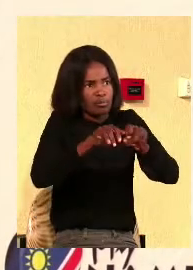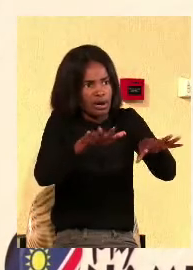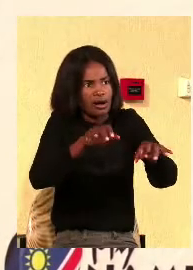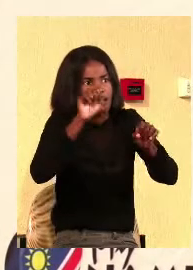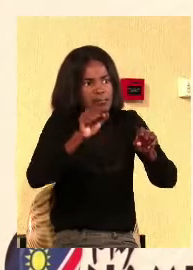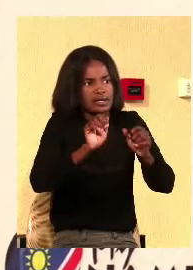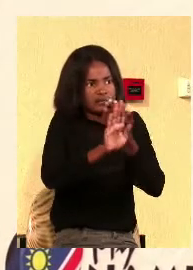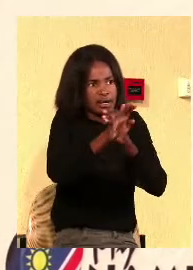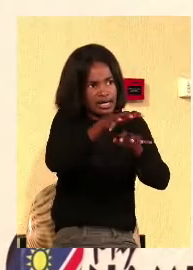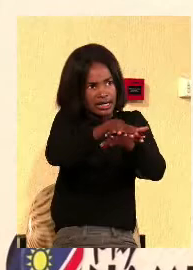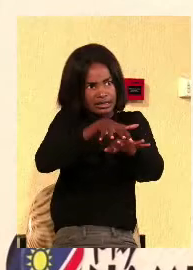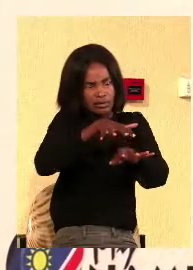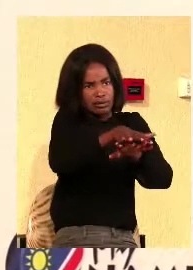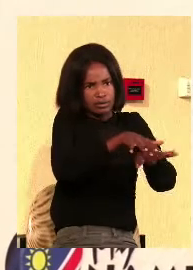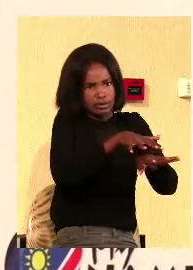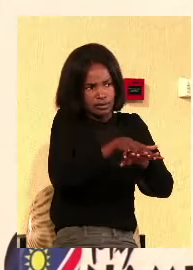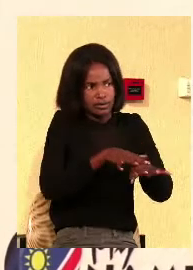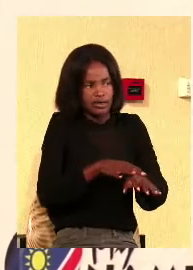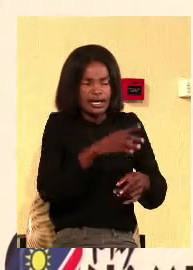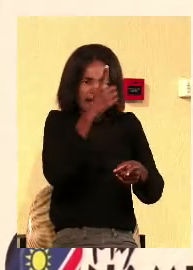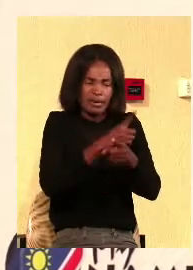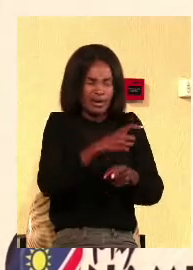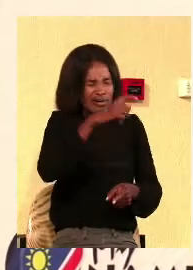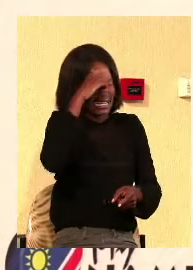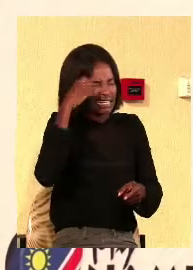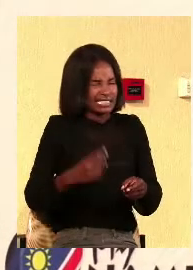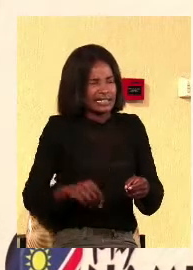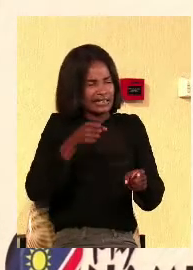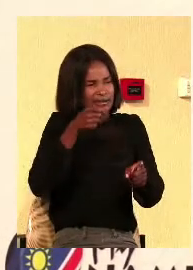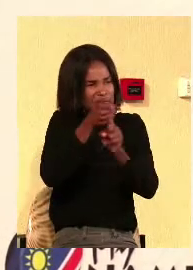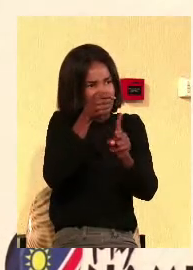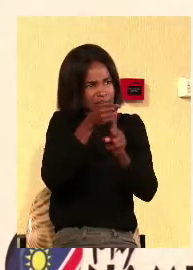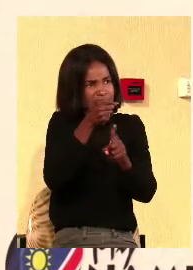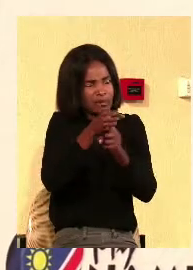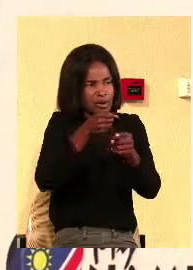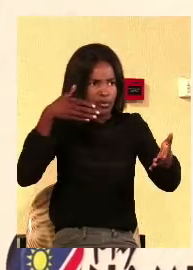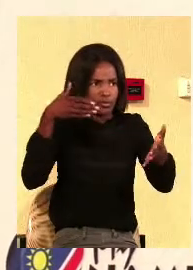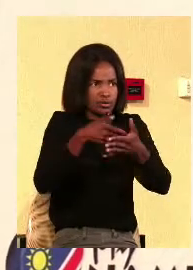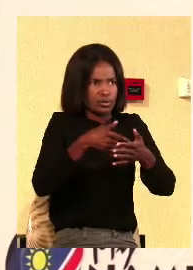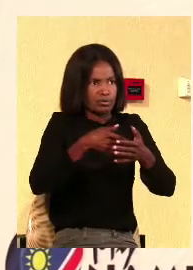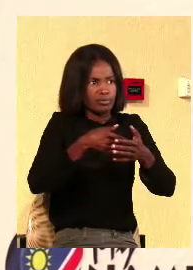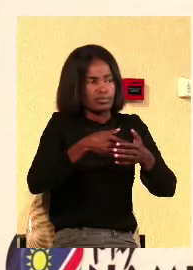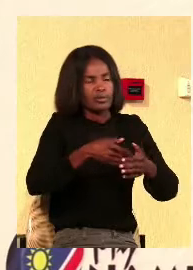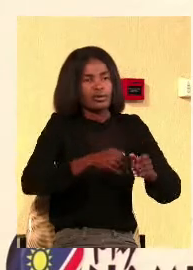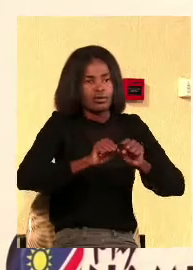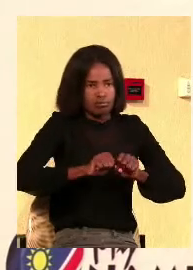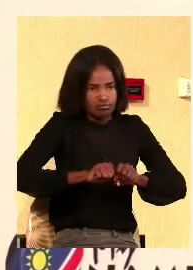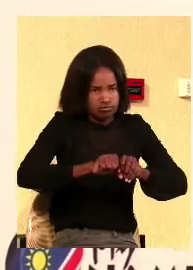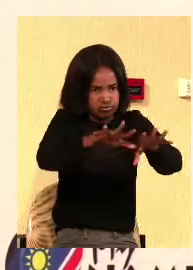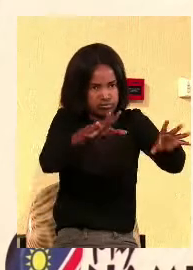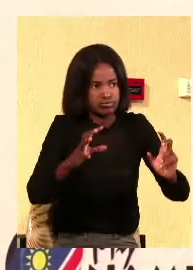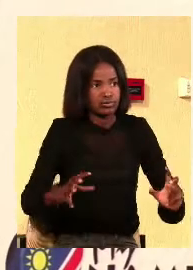to redouble efforts to contain and stop that community transmission. Otherwise, if we